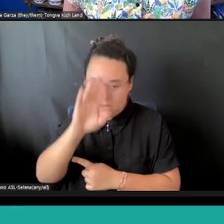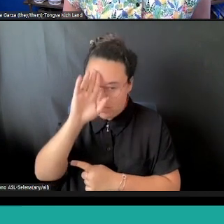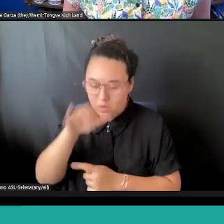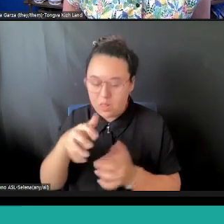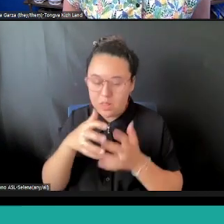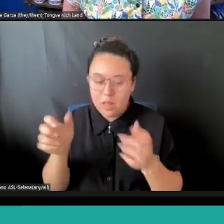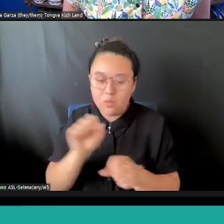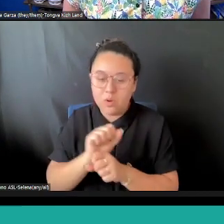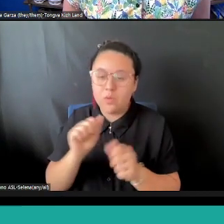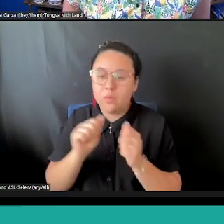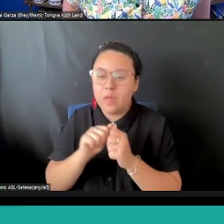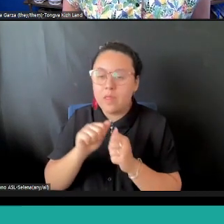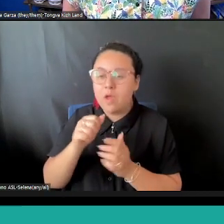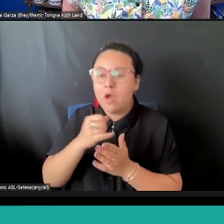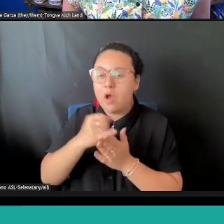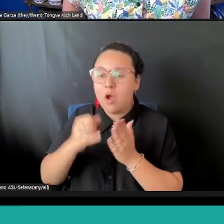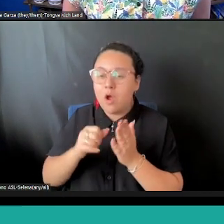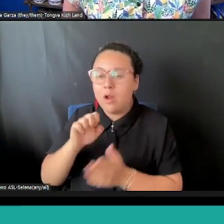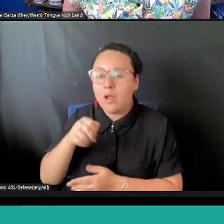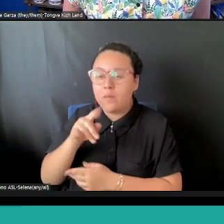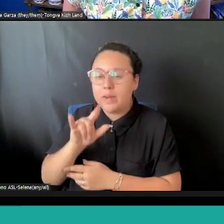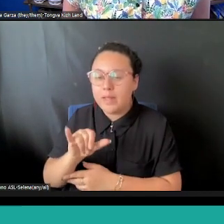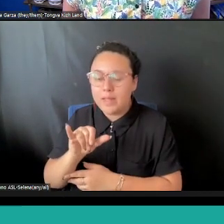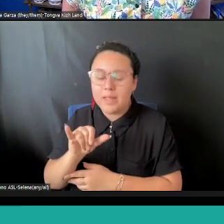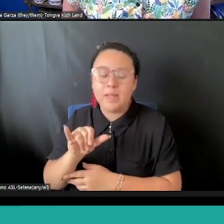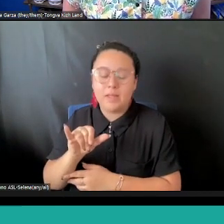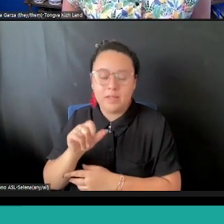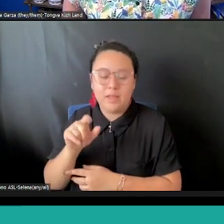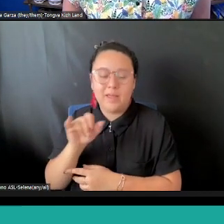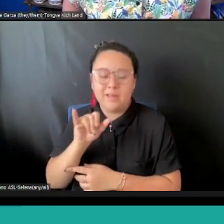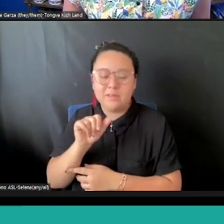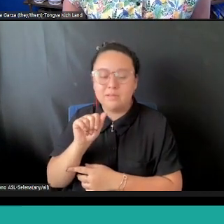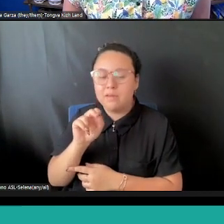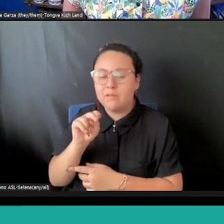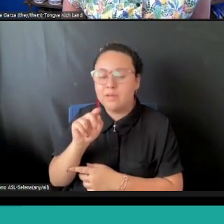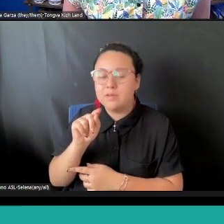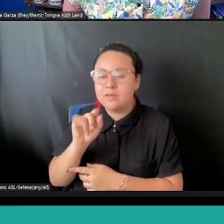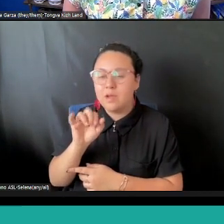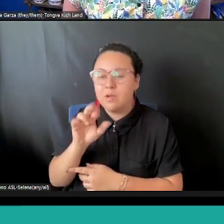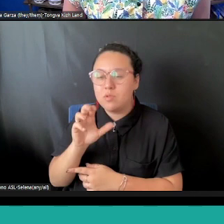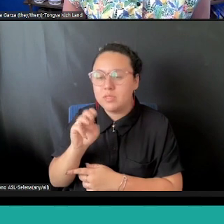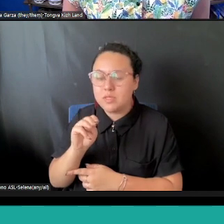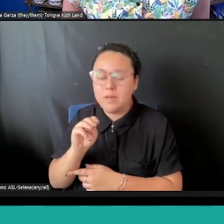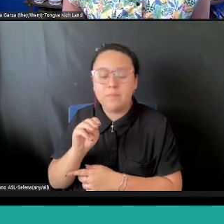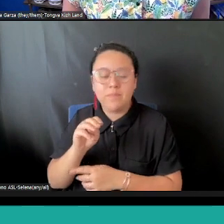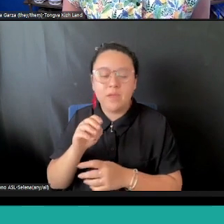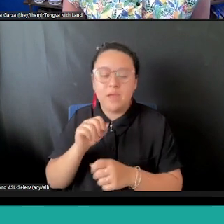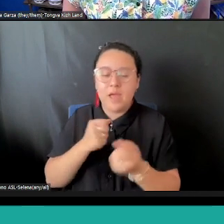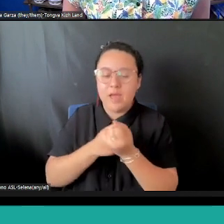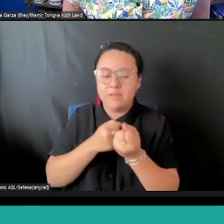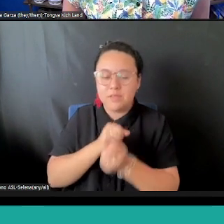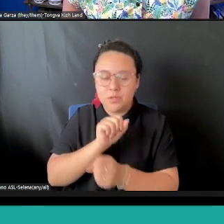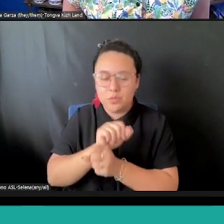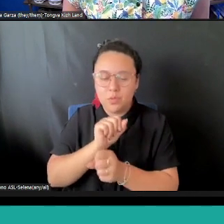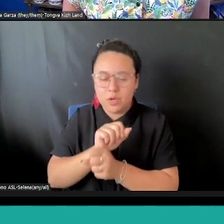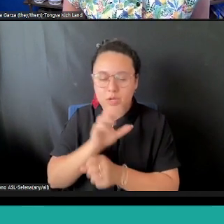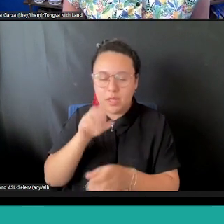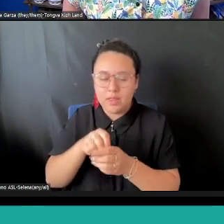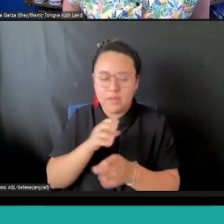example and sort of anti-racism work. And I wondered if you could speak about that advocacy work in the field and how you see it connected